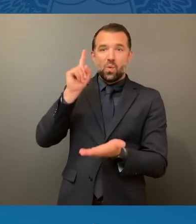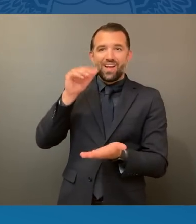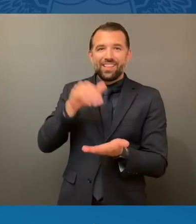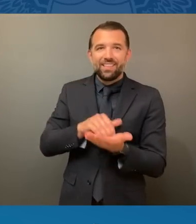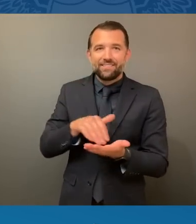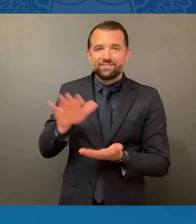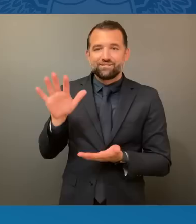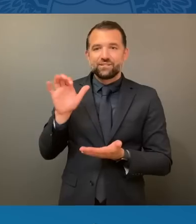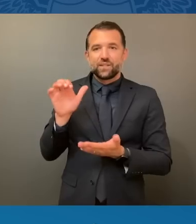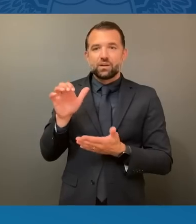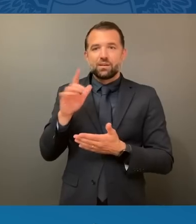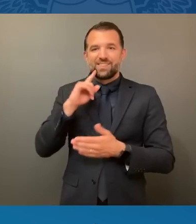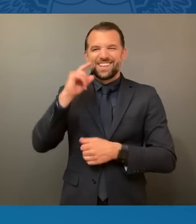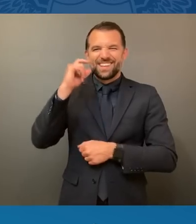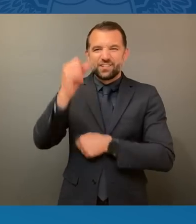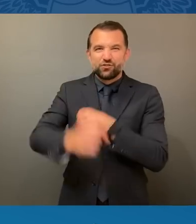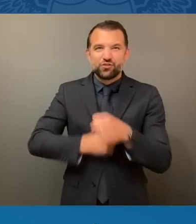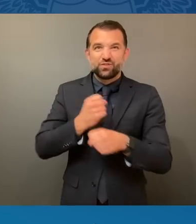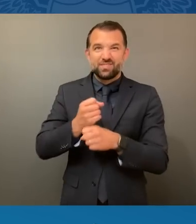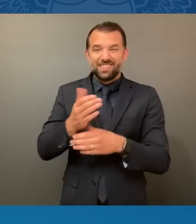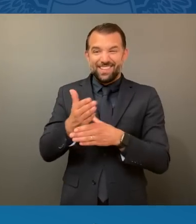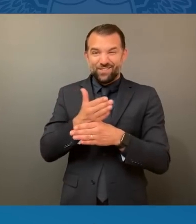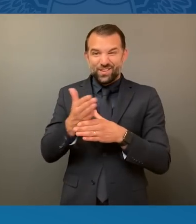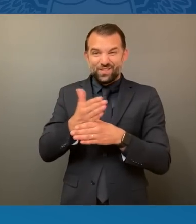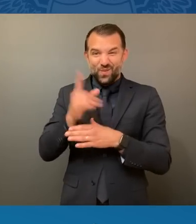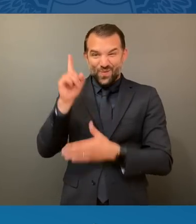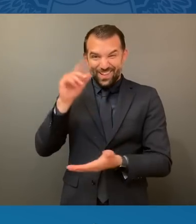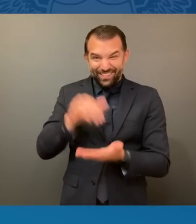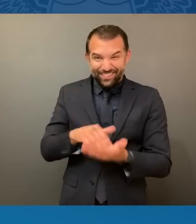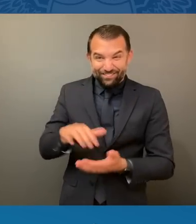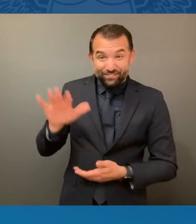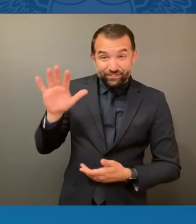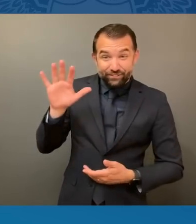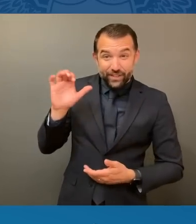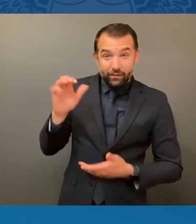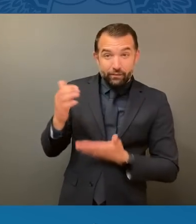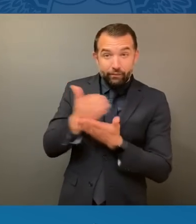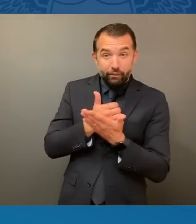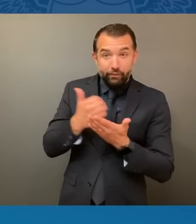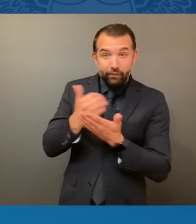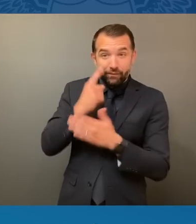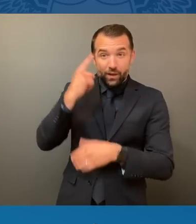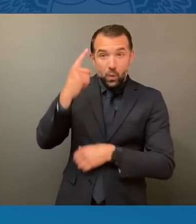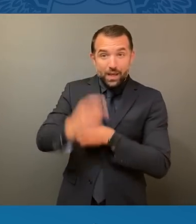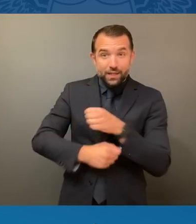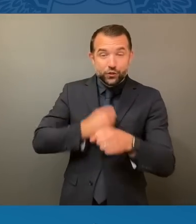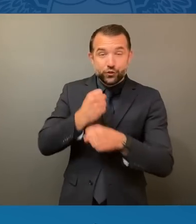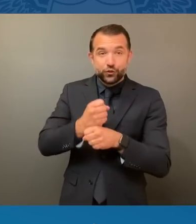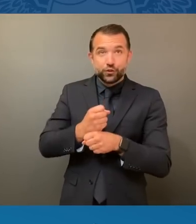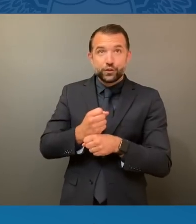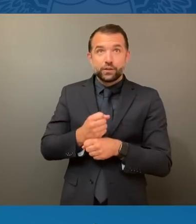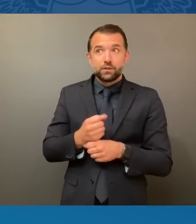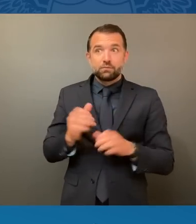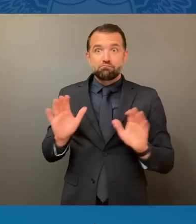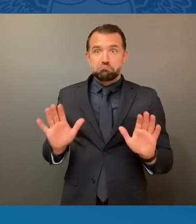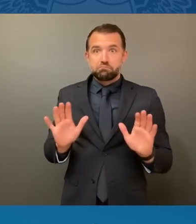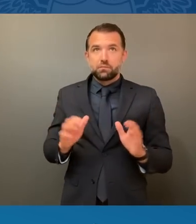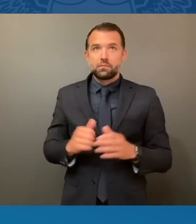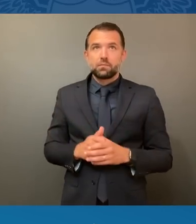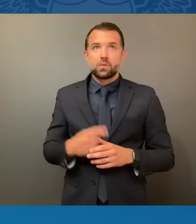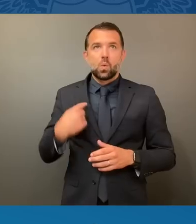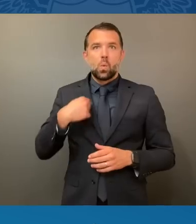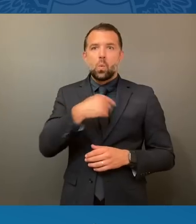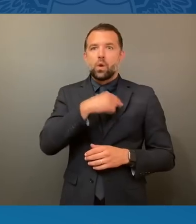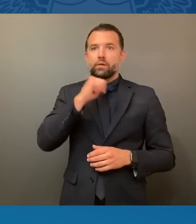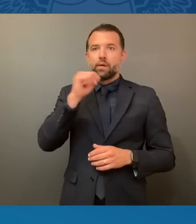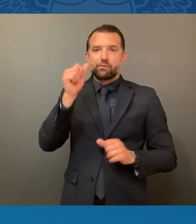And basically what we were not surprised to find out is that so many of children who are growing